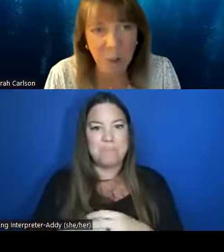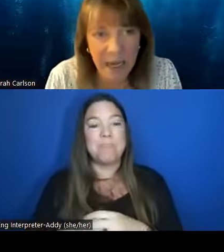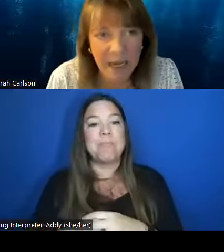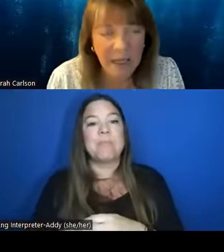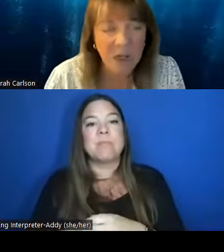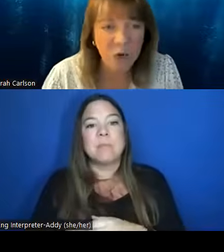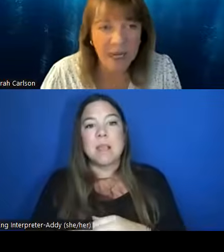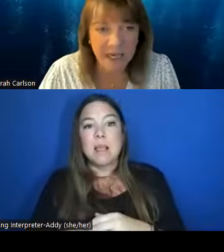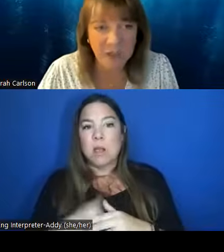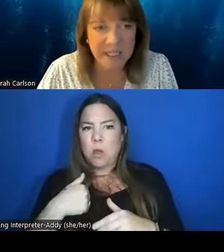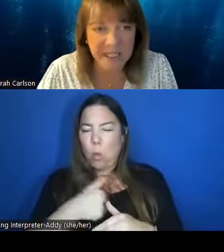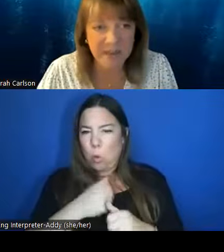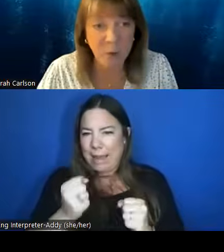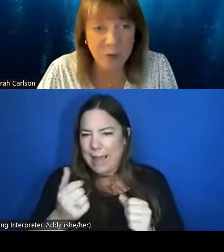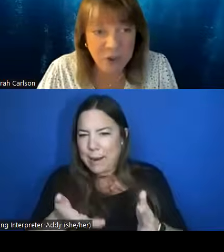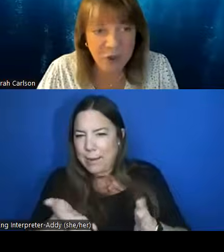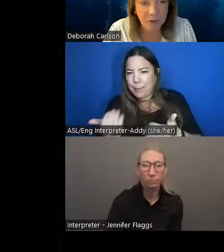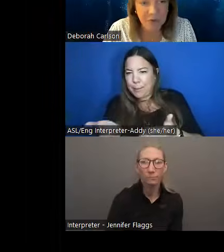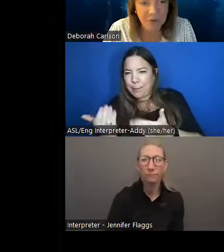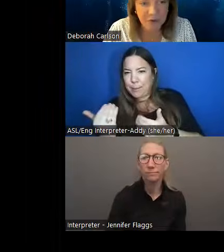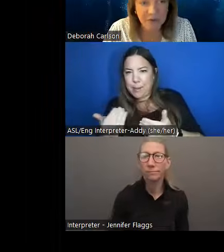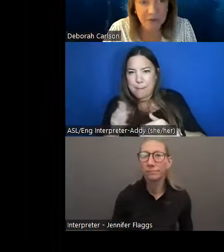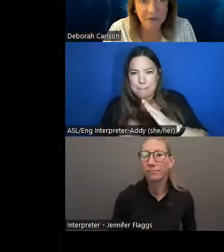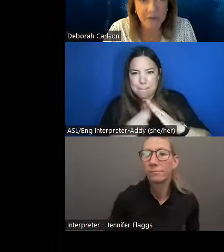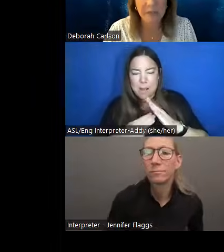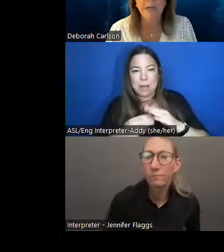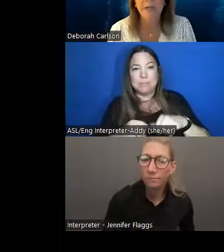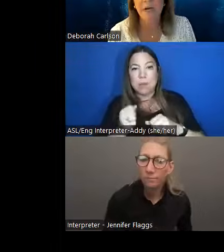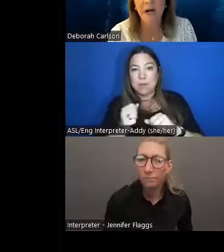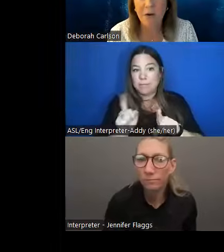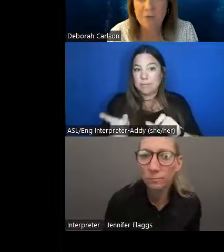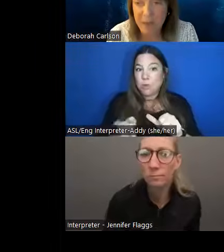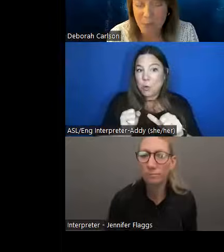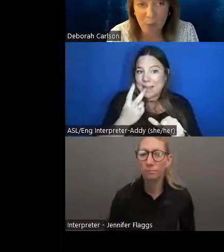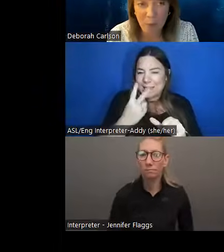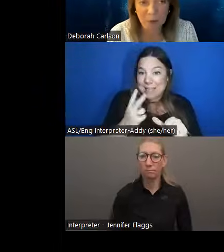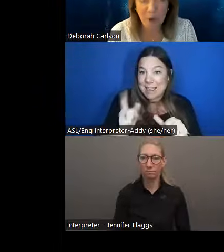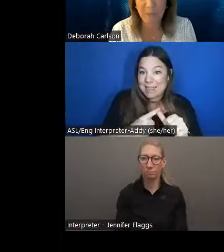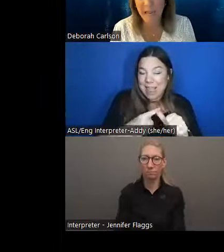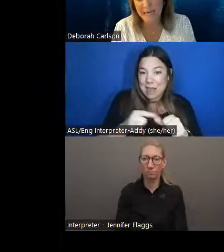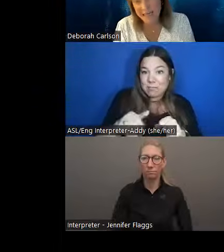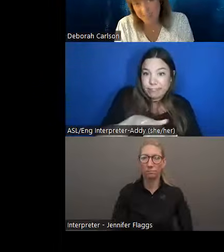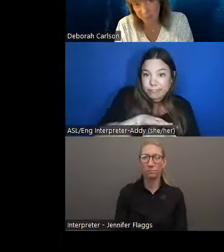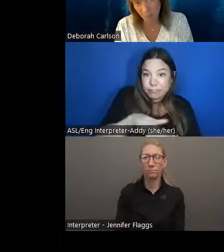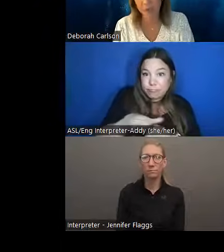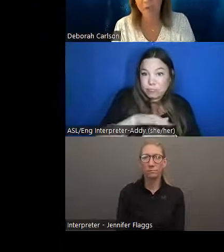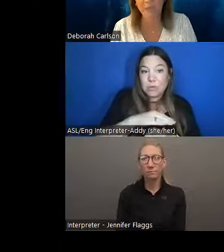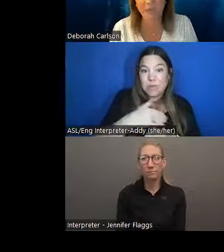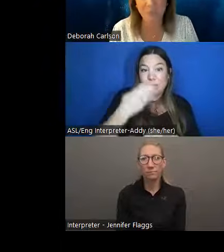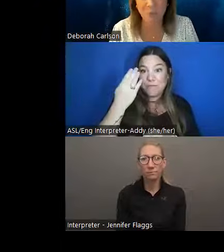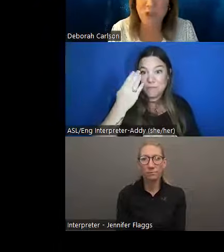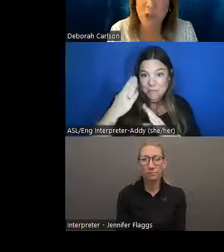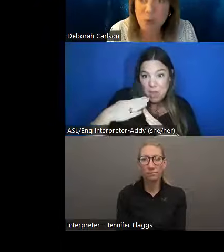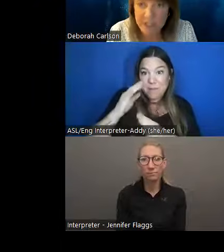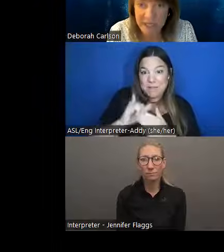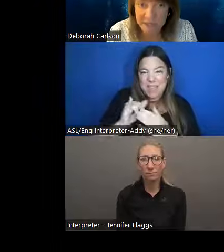excavating away, you can actually see the original surface of that marble drum. And it's important because